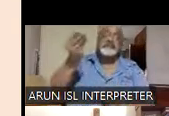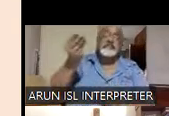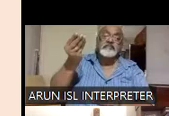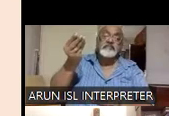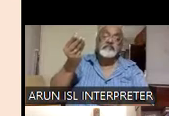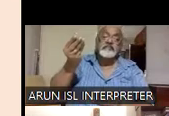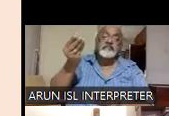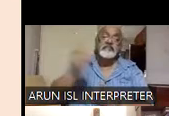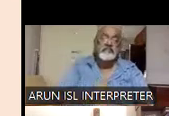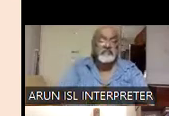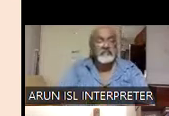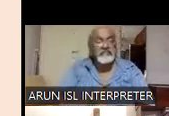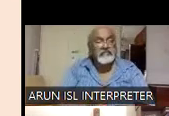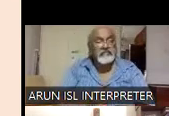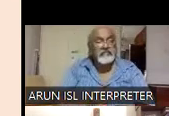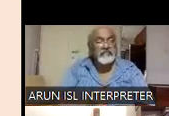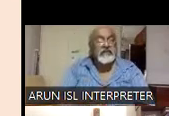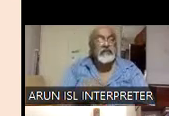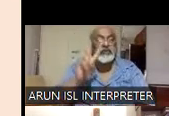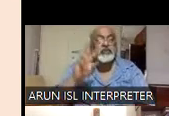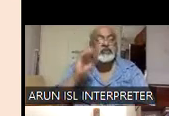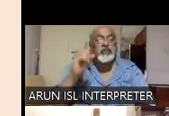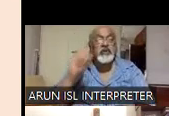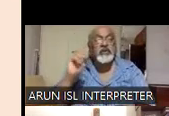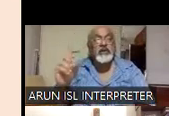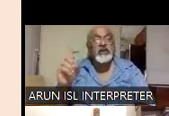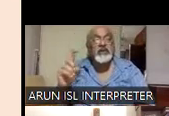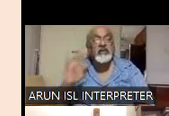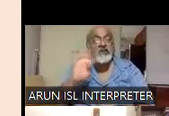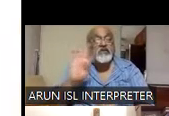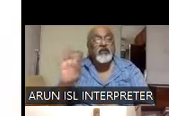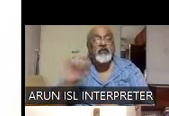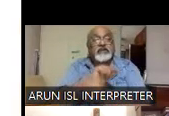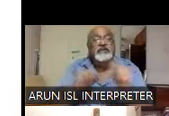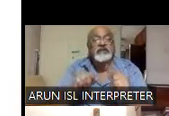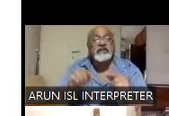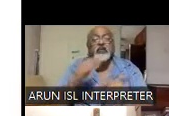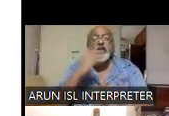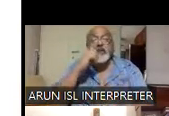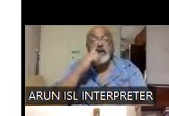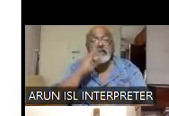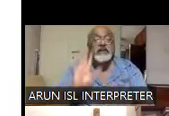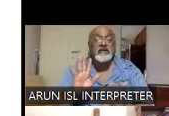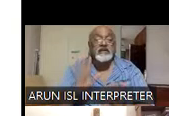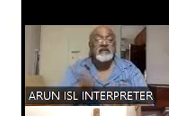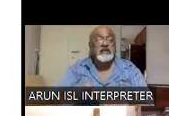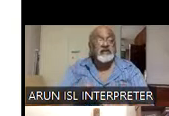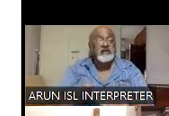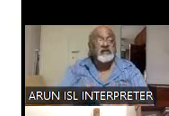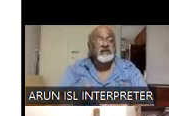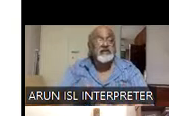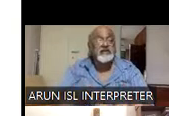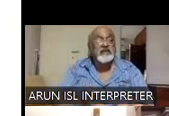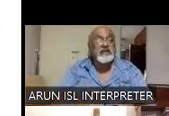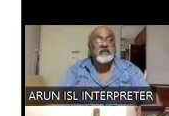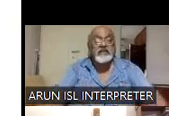And as per 2011 census, 44% of the population has some or other disability. Now let us